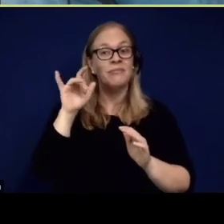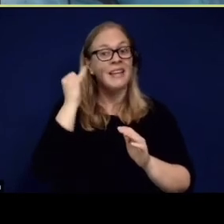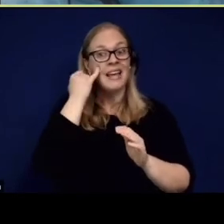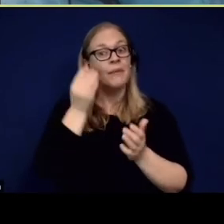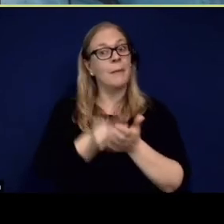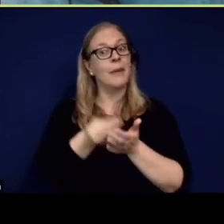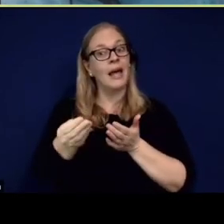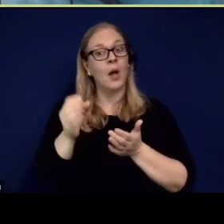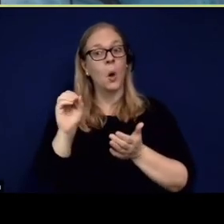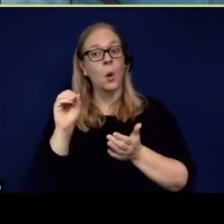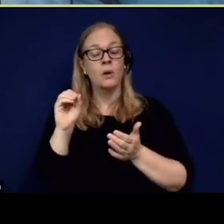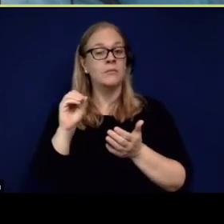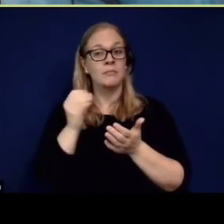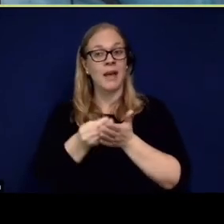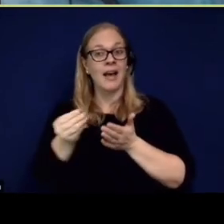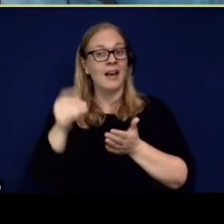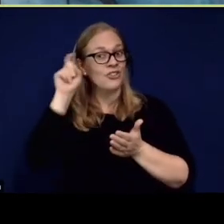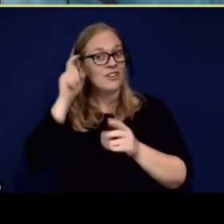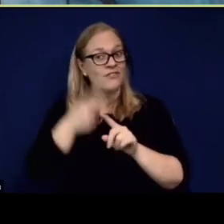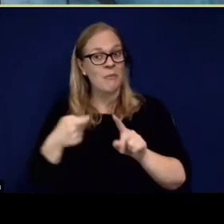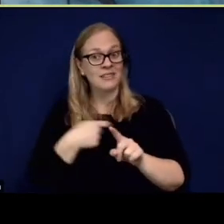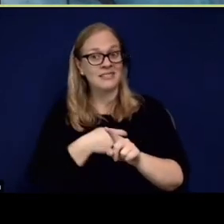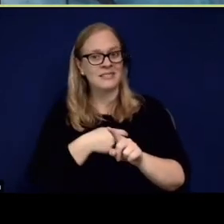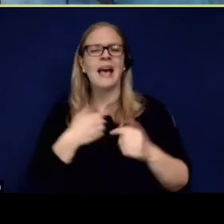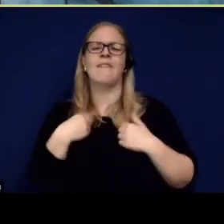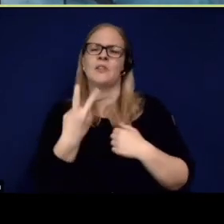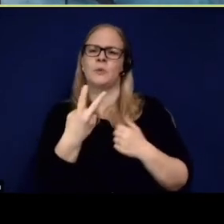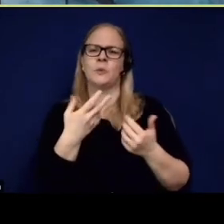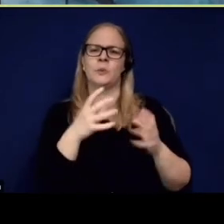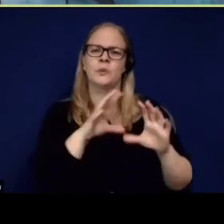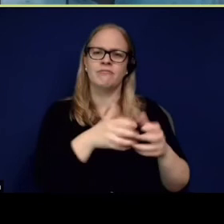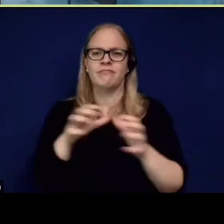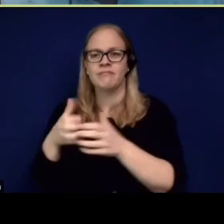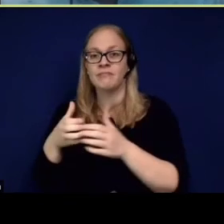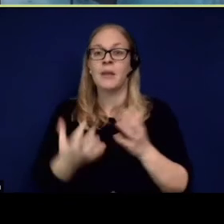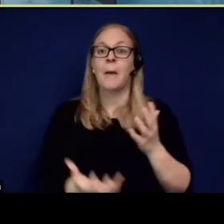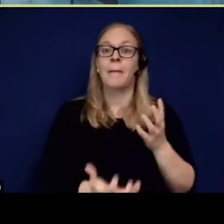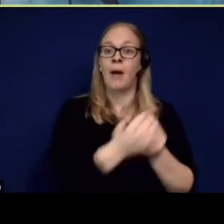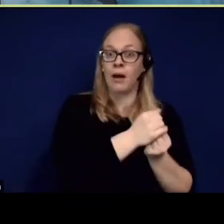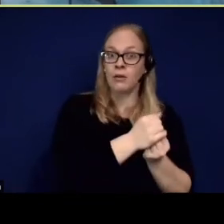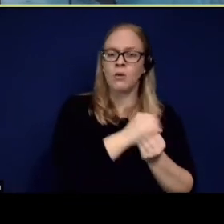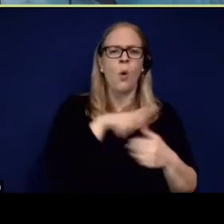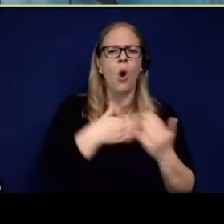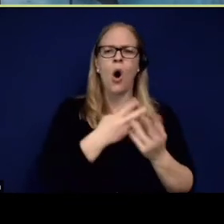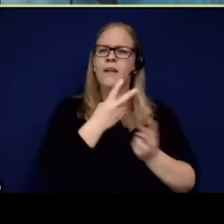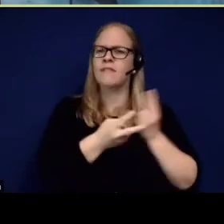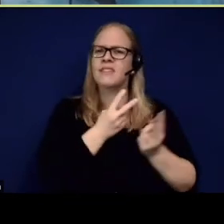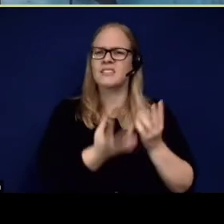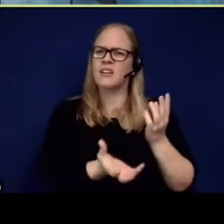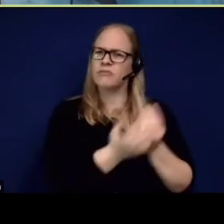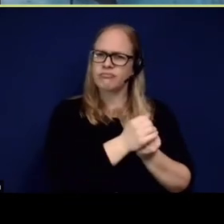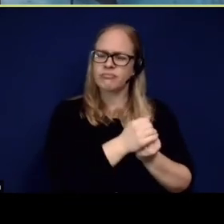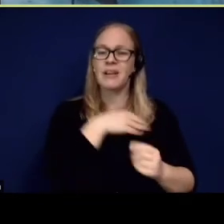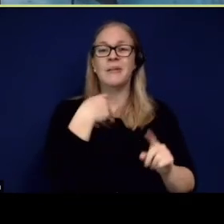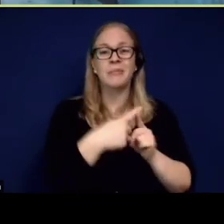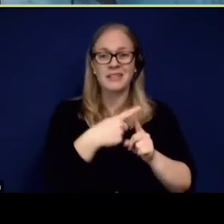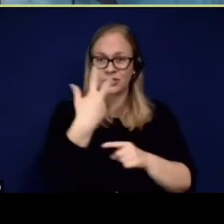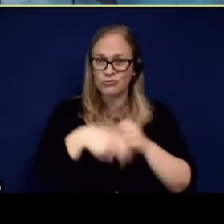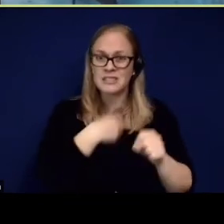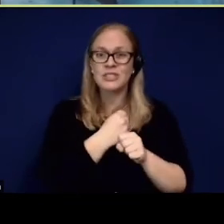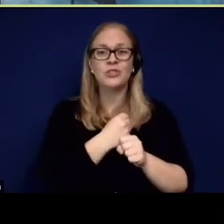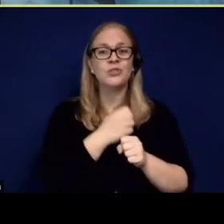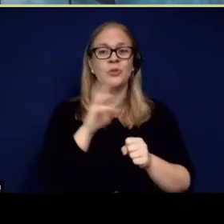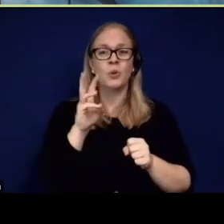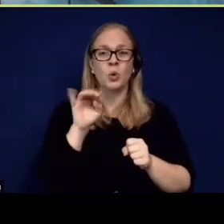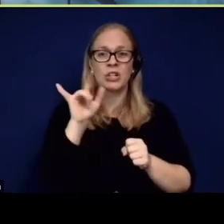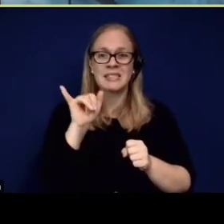unbundled, but when you get hearing aids to us, you not only, let's say it's a private paying third party, we have a 3-year manufacturer and service warranty. So for 3